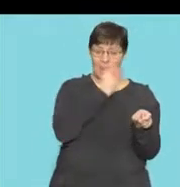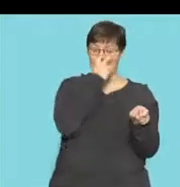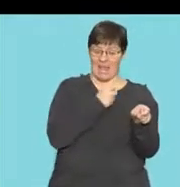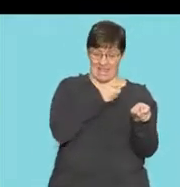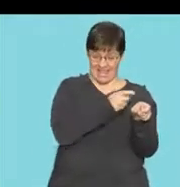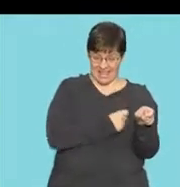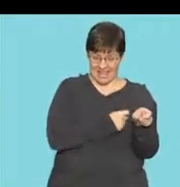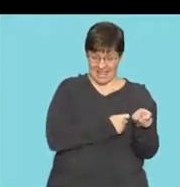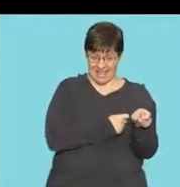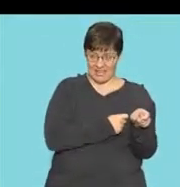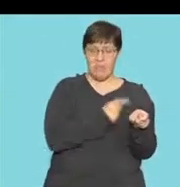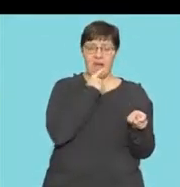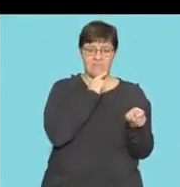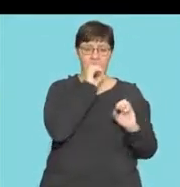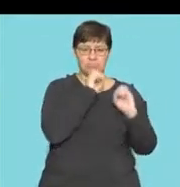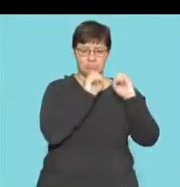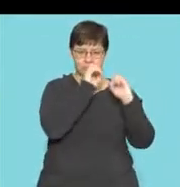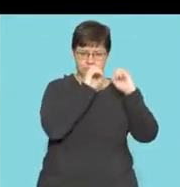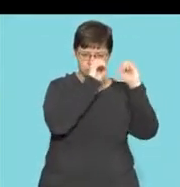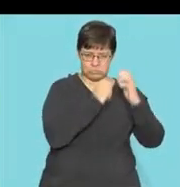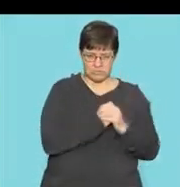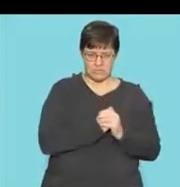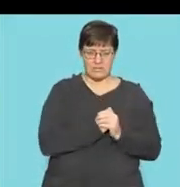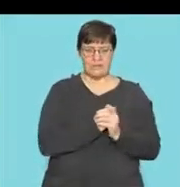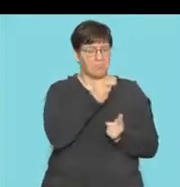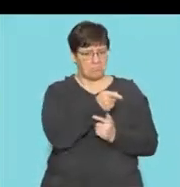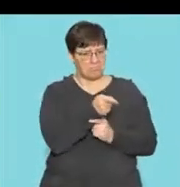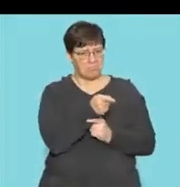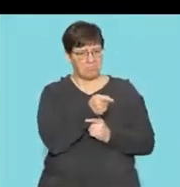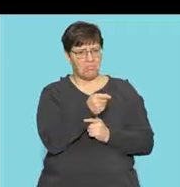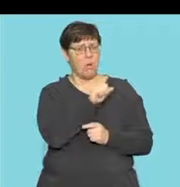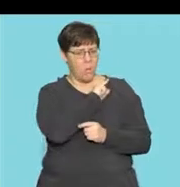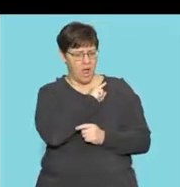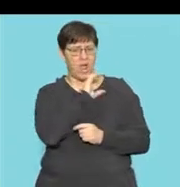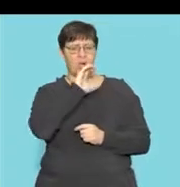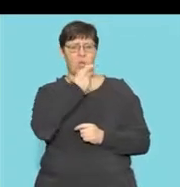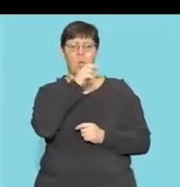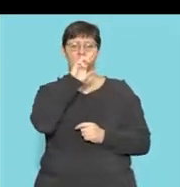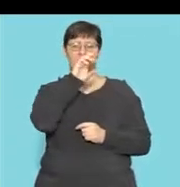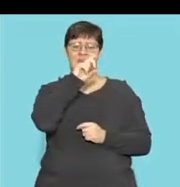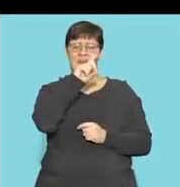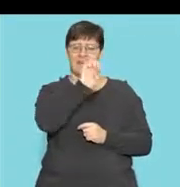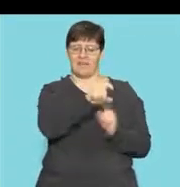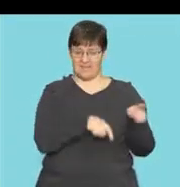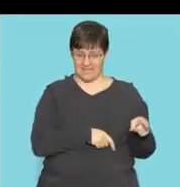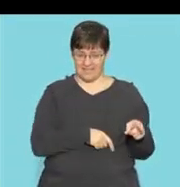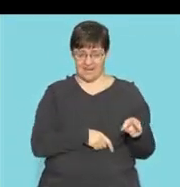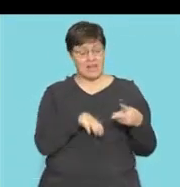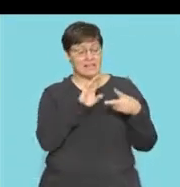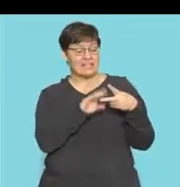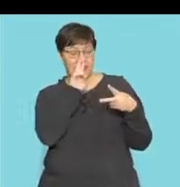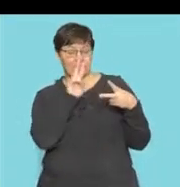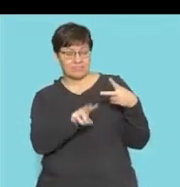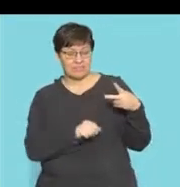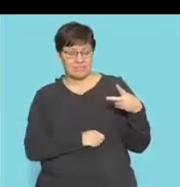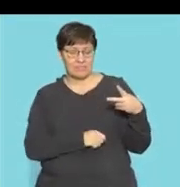black, we've got bubbles. And these surely must be bubbles of chlorine. The second thing is, you